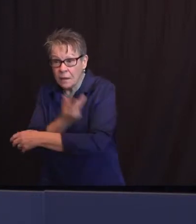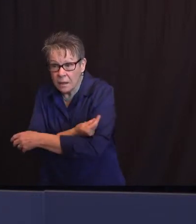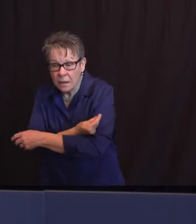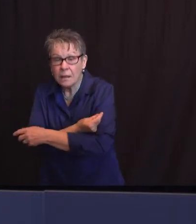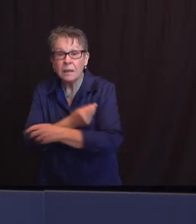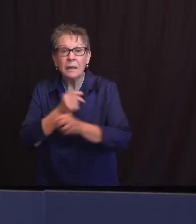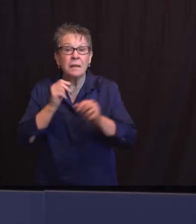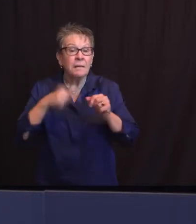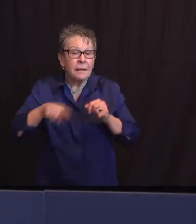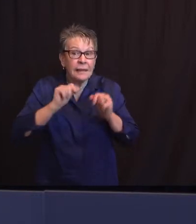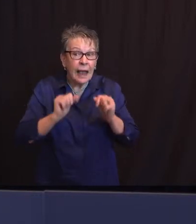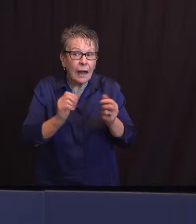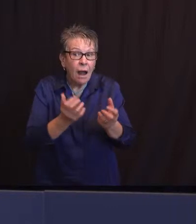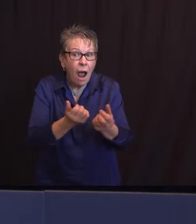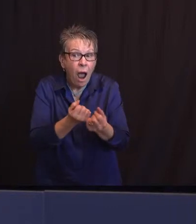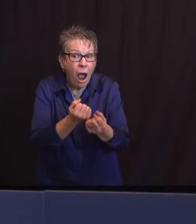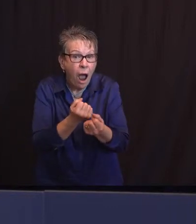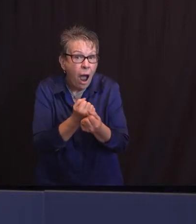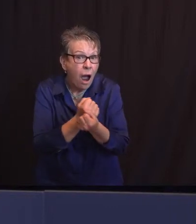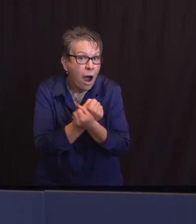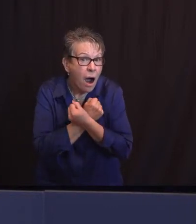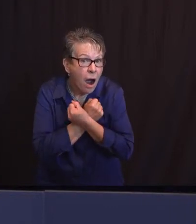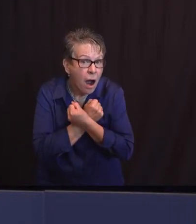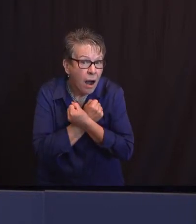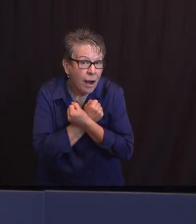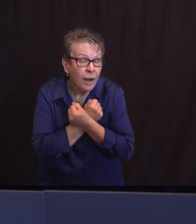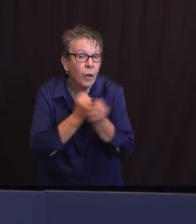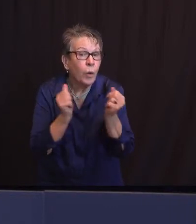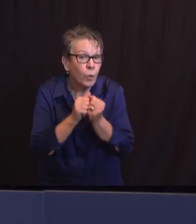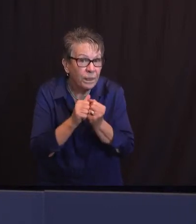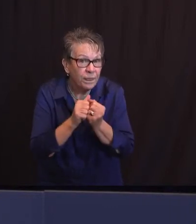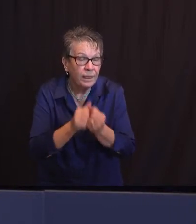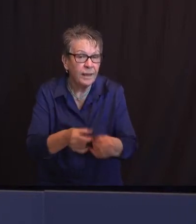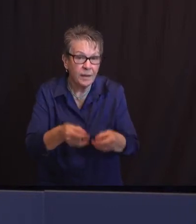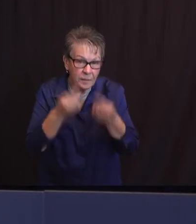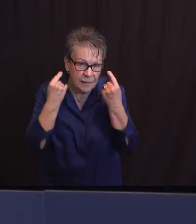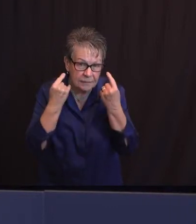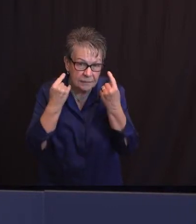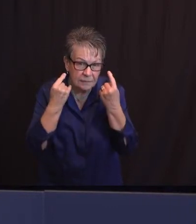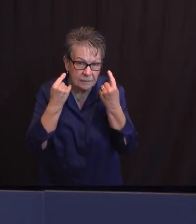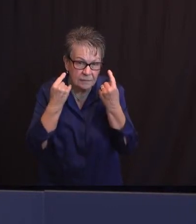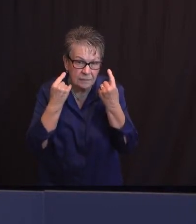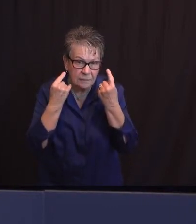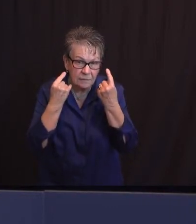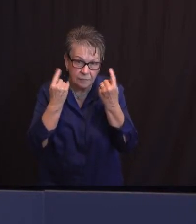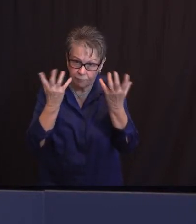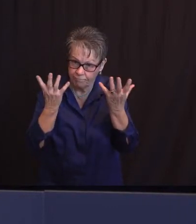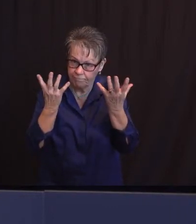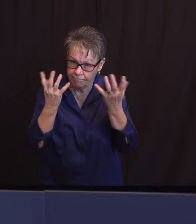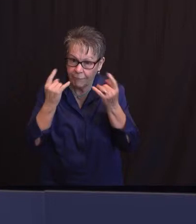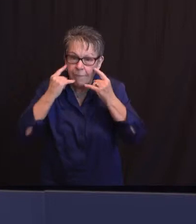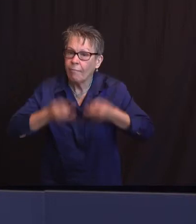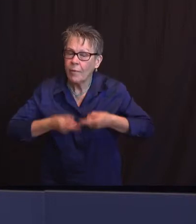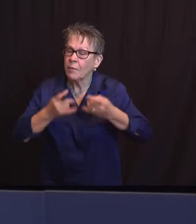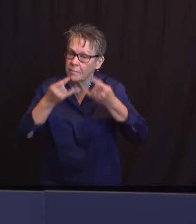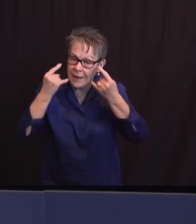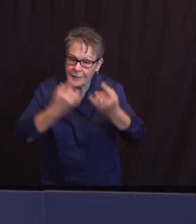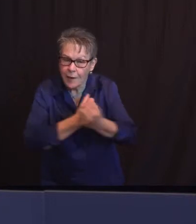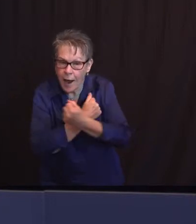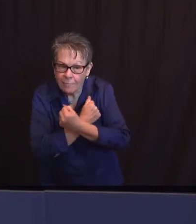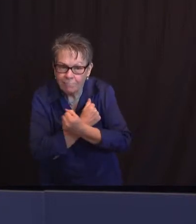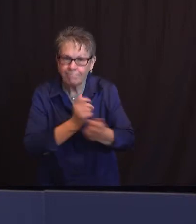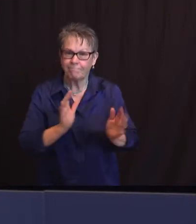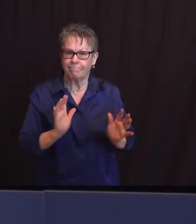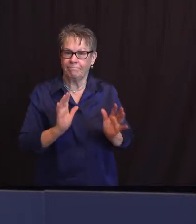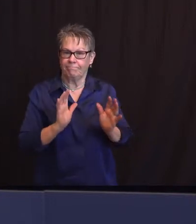tight, well-fitted face masks. As we have shared before, compassionate care, essential caregiver,